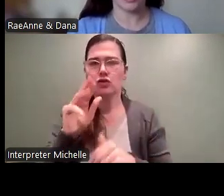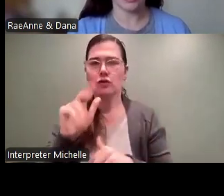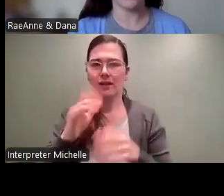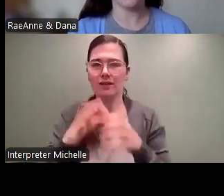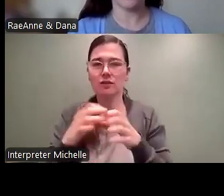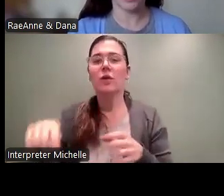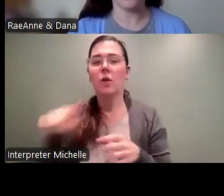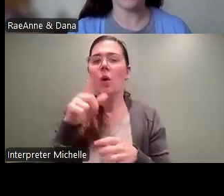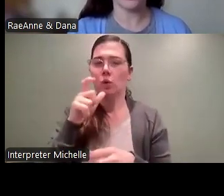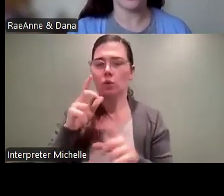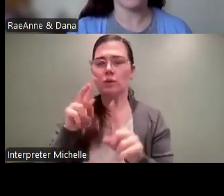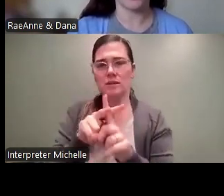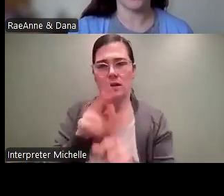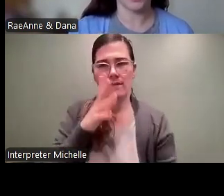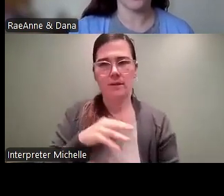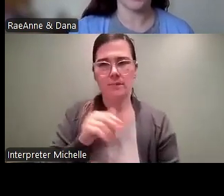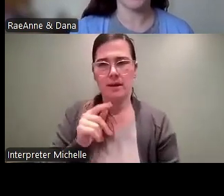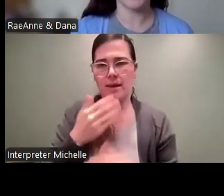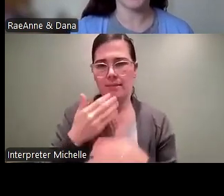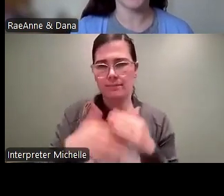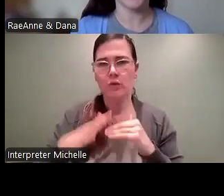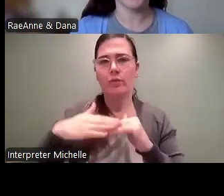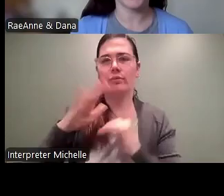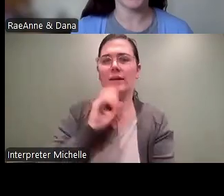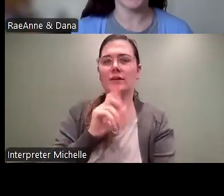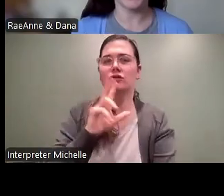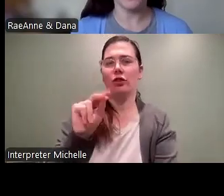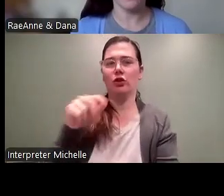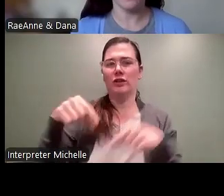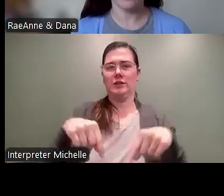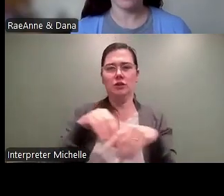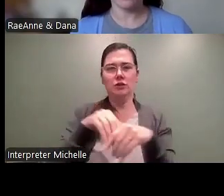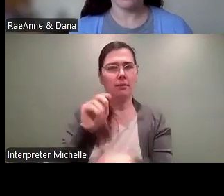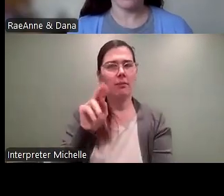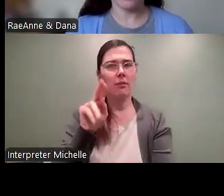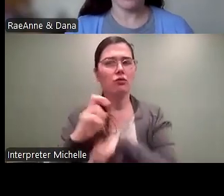to 39 years of age in Monroe County.